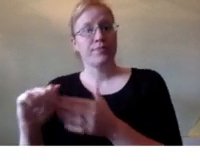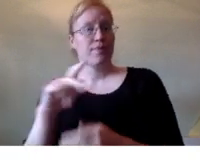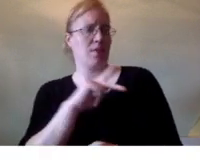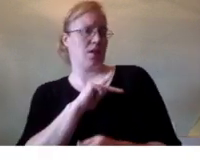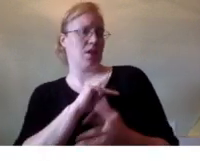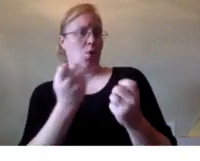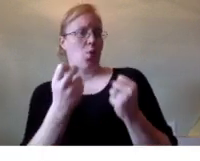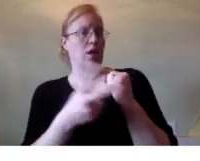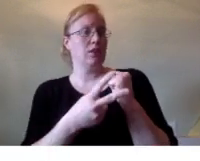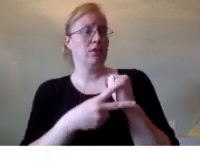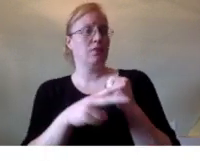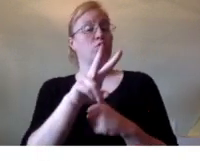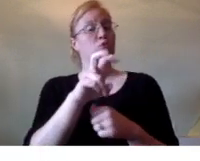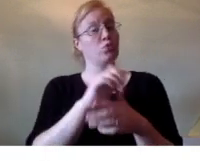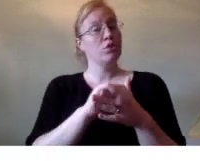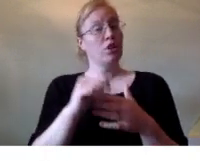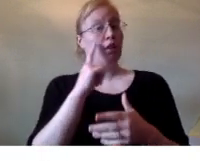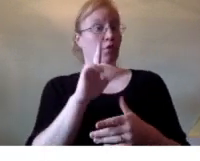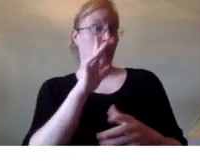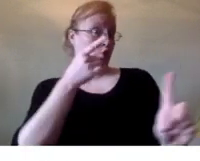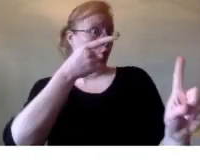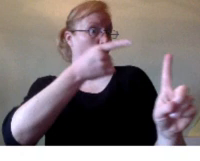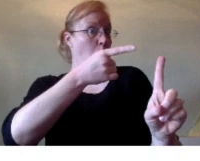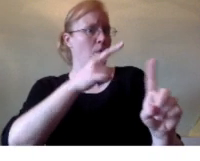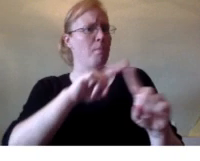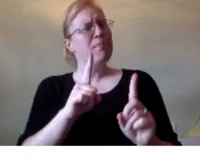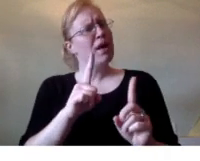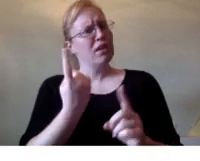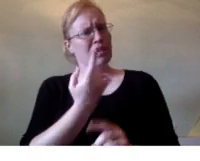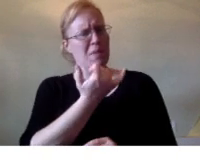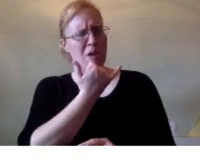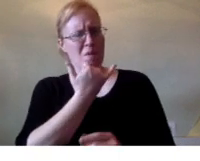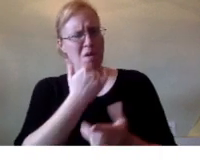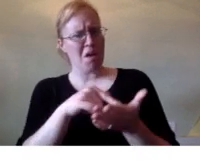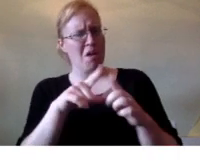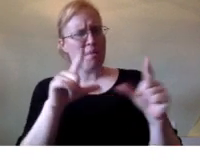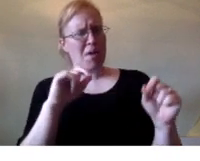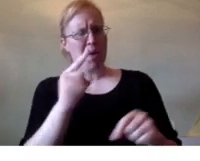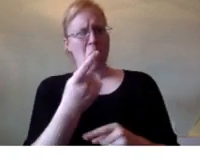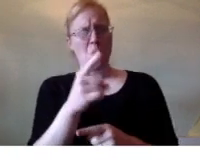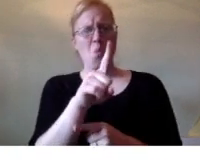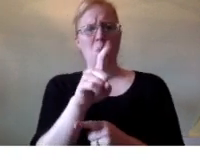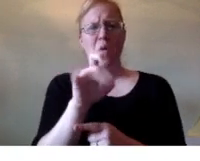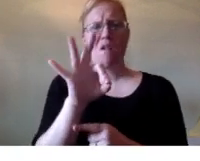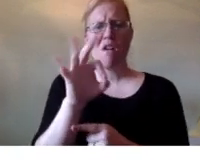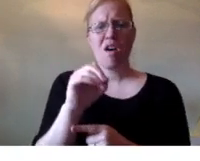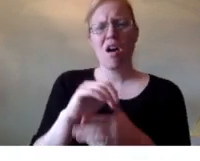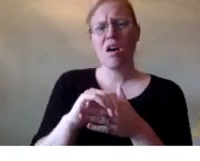Keisha wants to save $200 for her goal, but something is wrong. Her paycheck is only